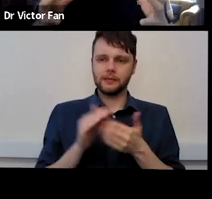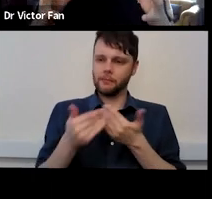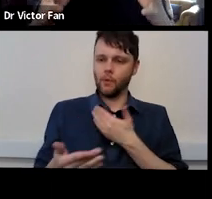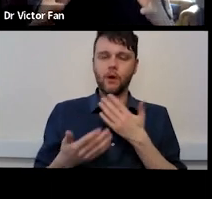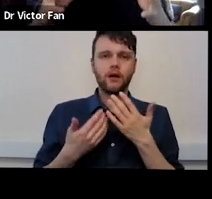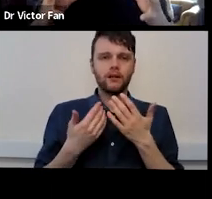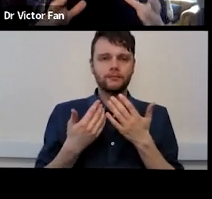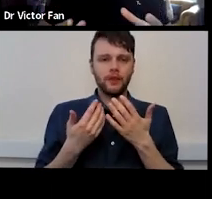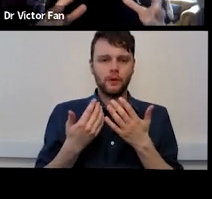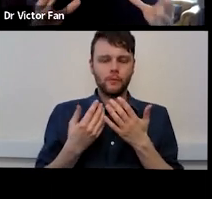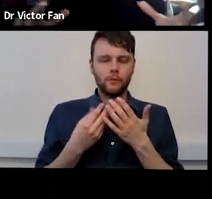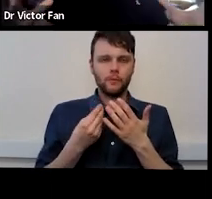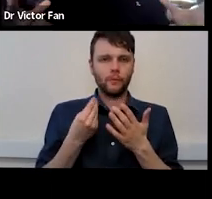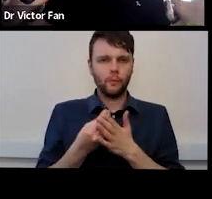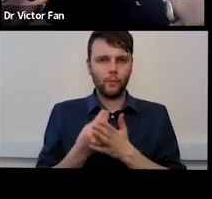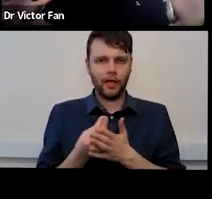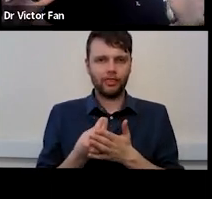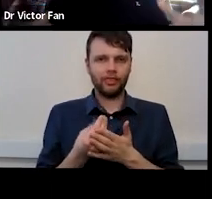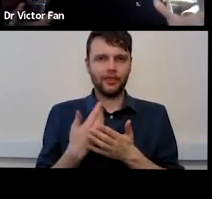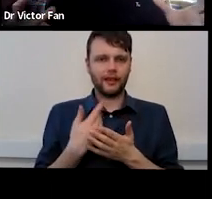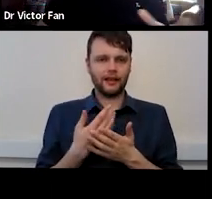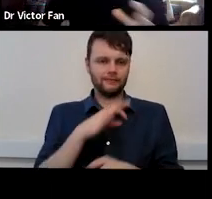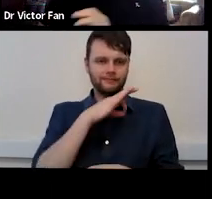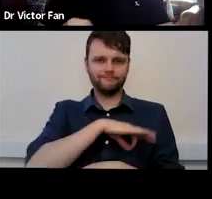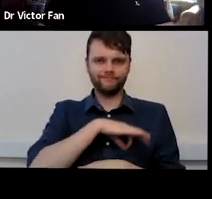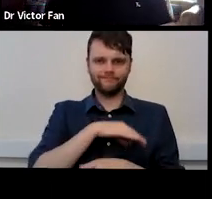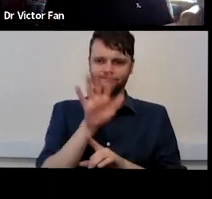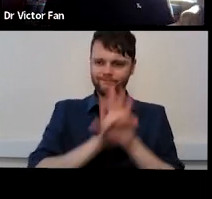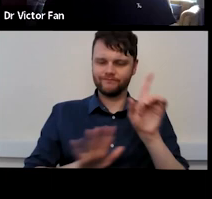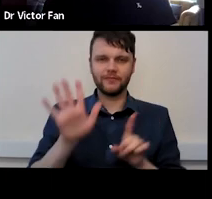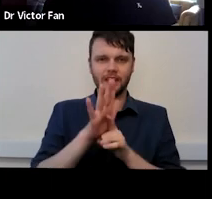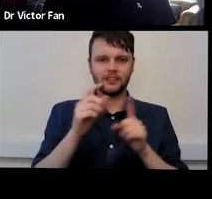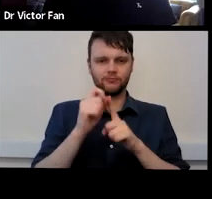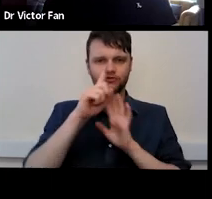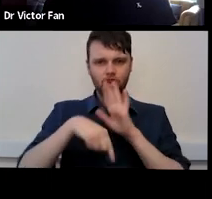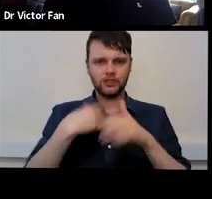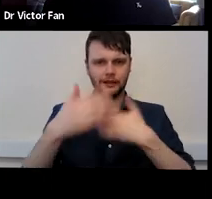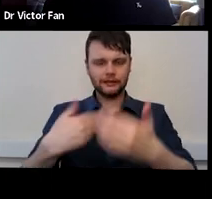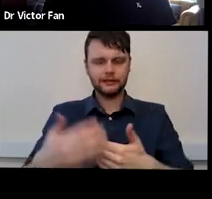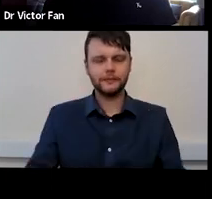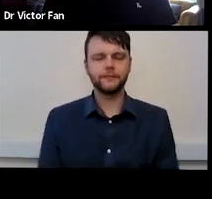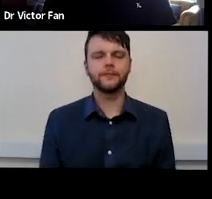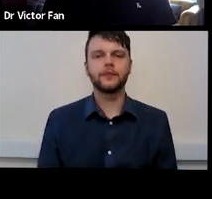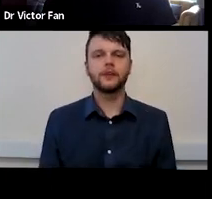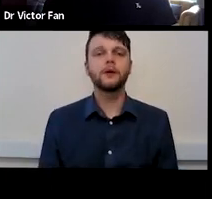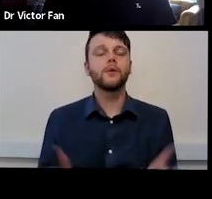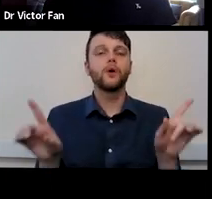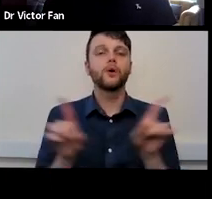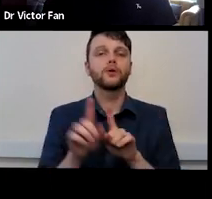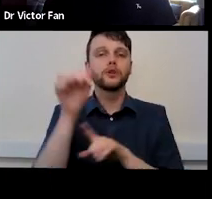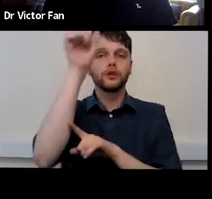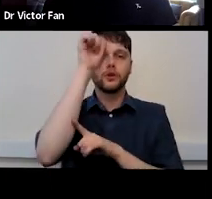be invested into the nation building project, and also know how to